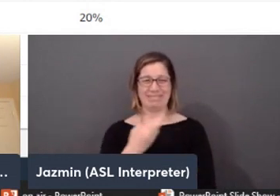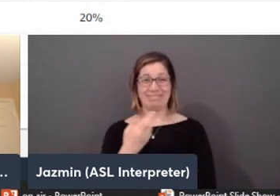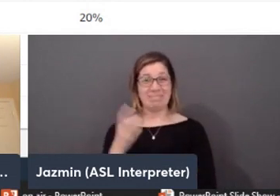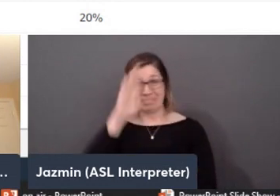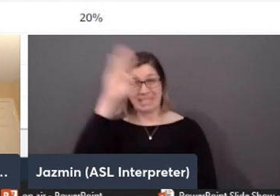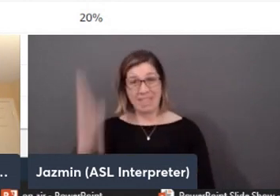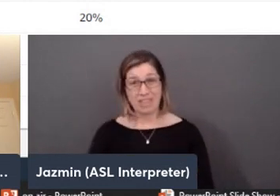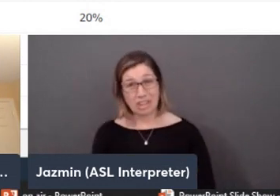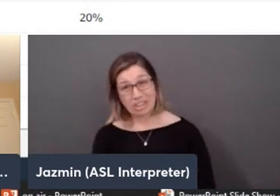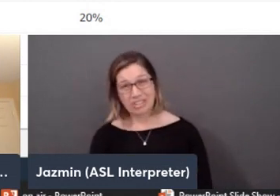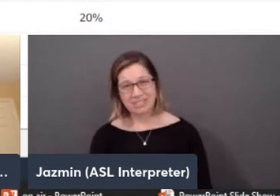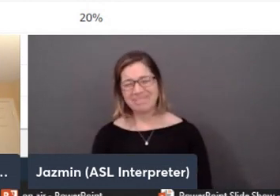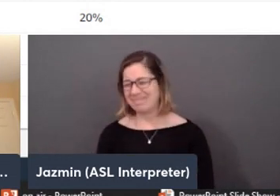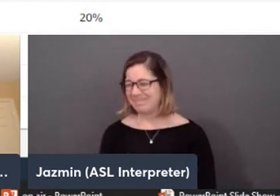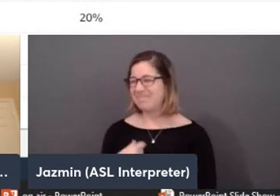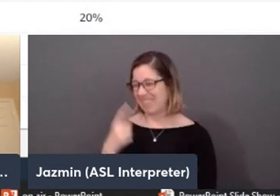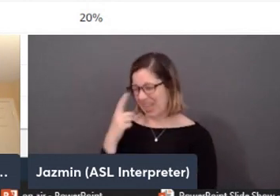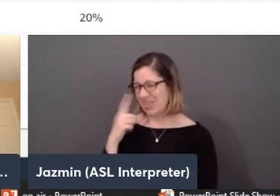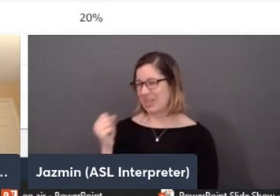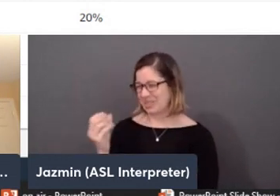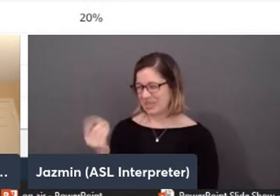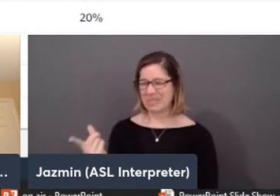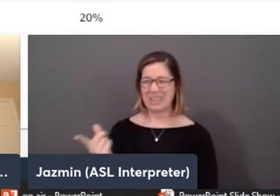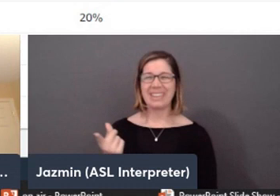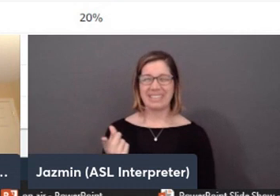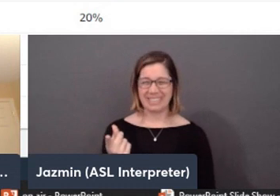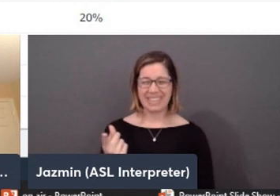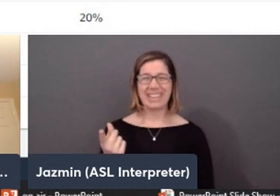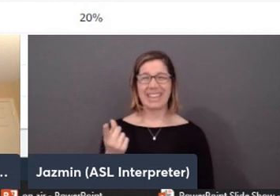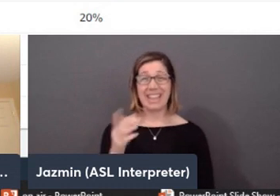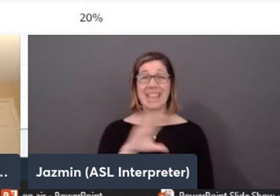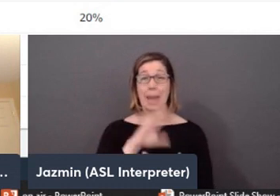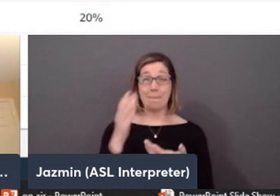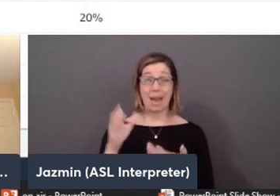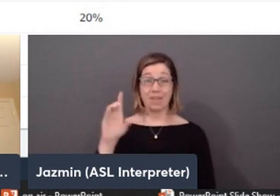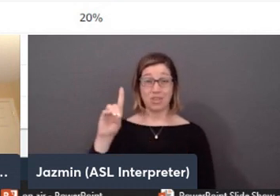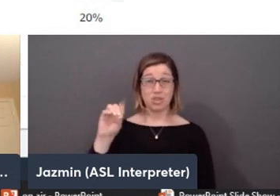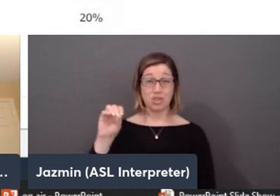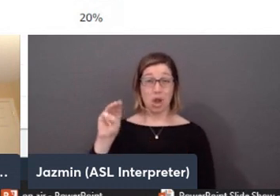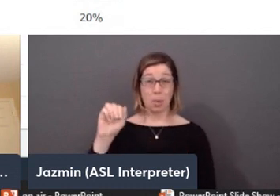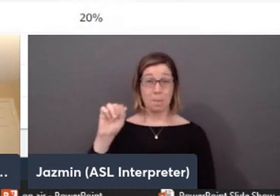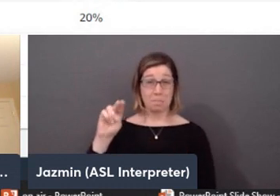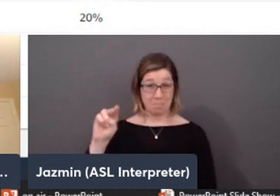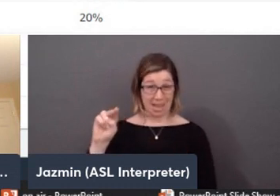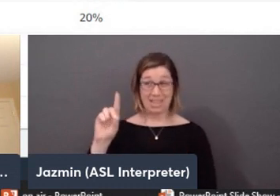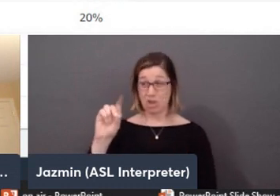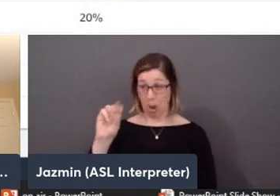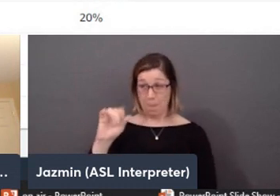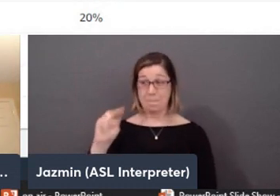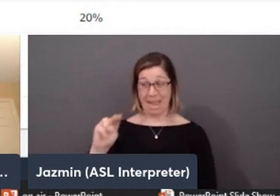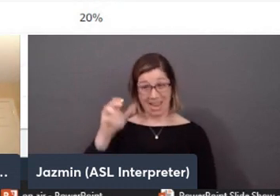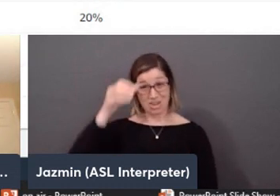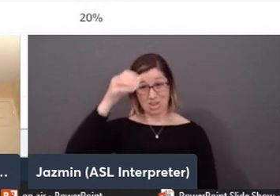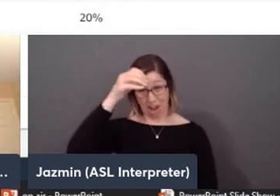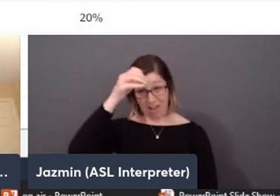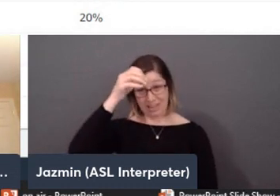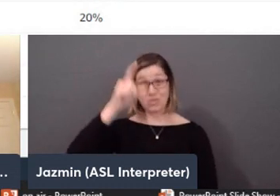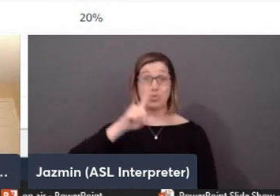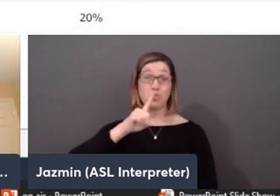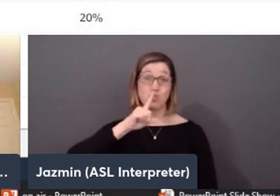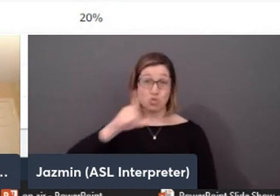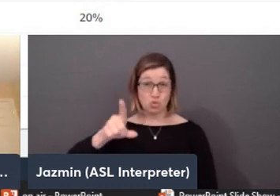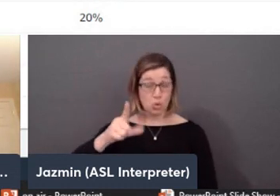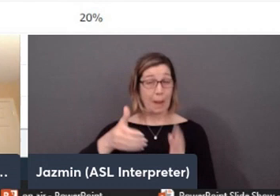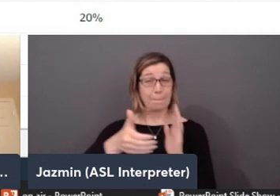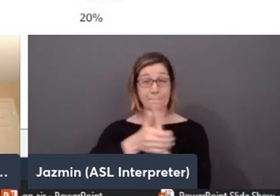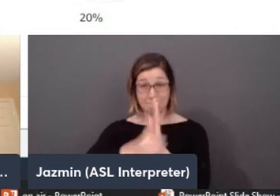I thought so. Yeah, the amount of domain knowledge required to truly master reputation is very high. It